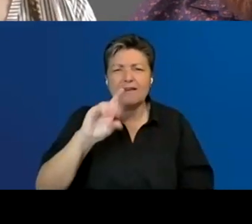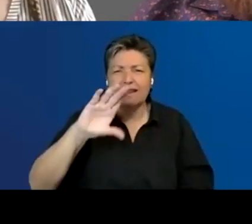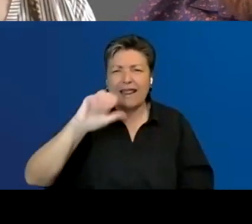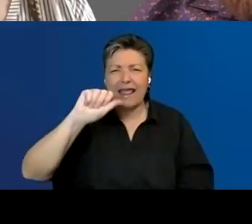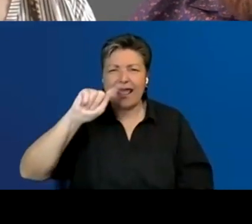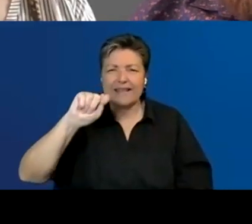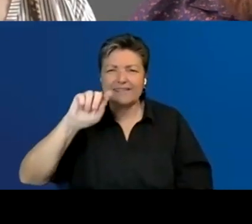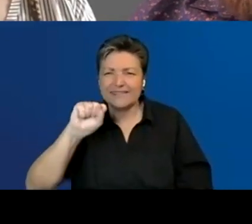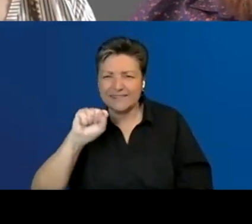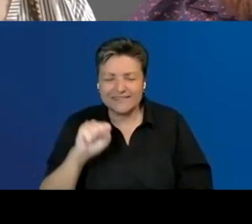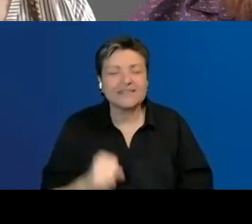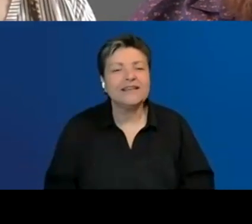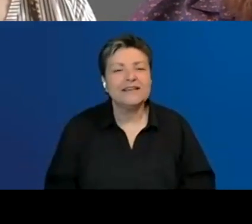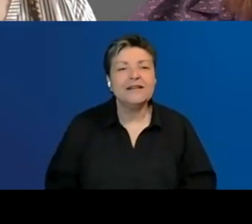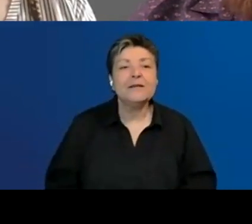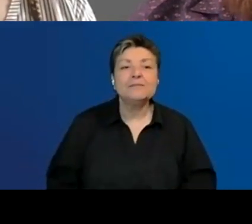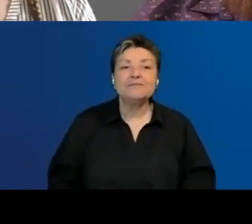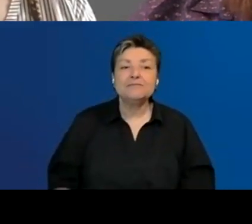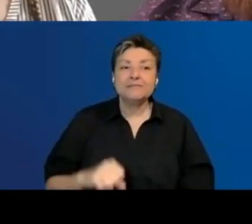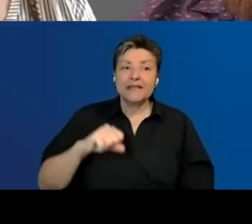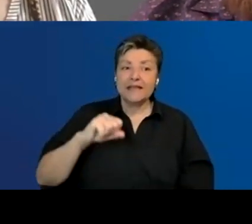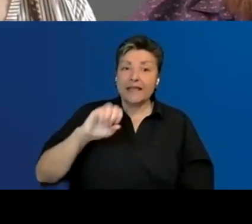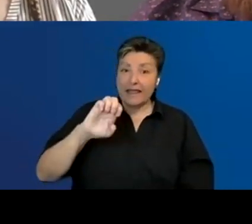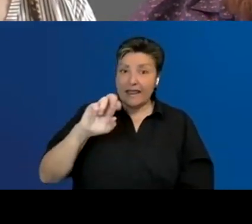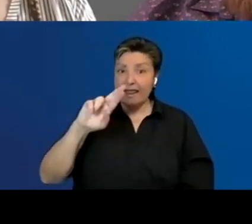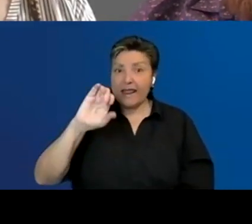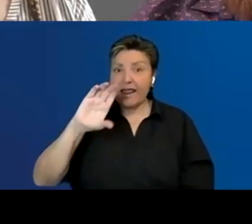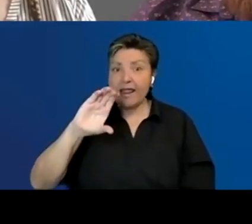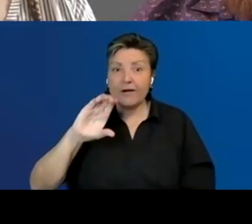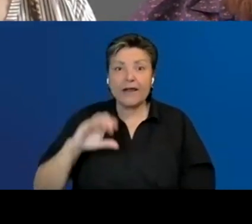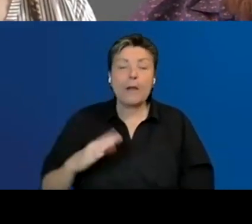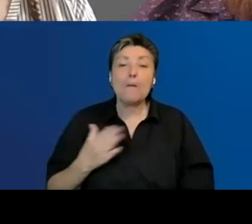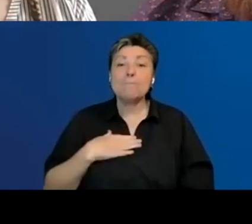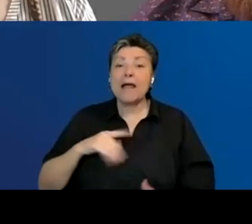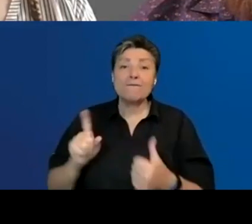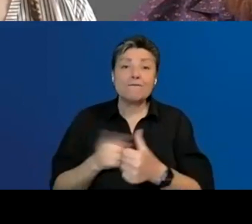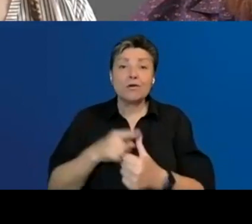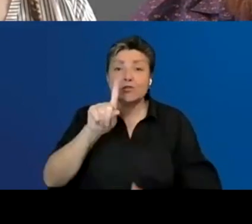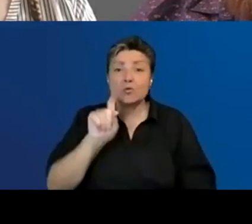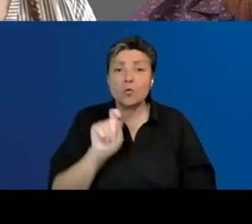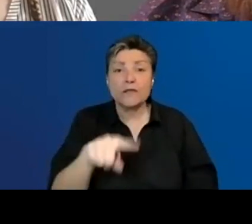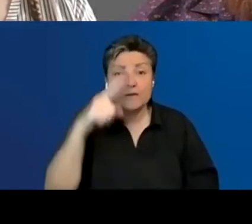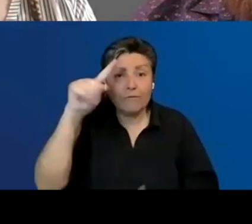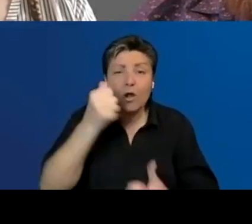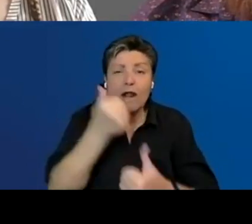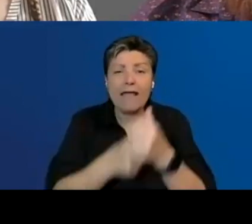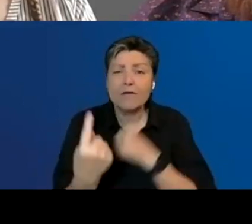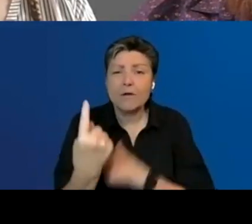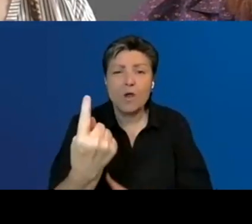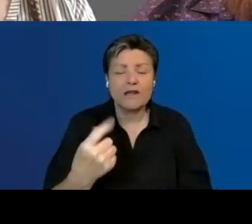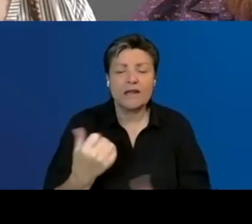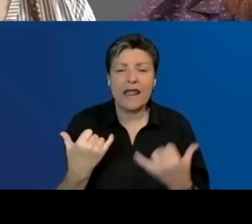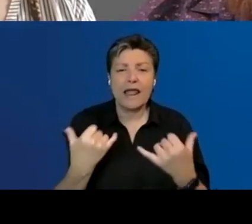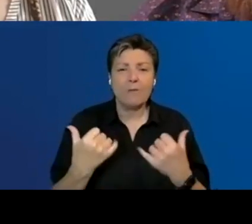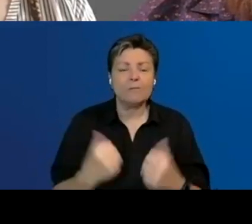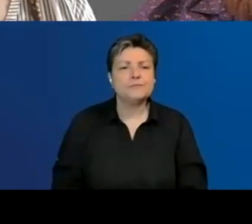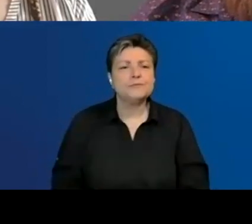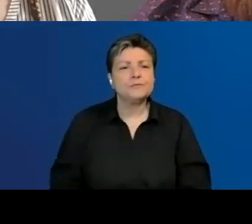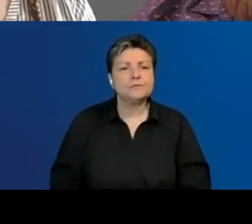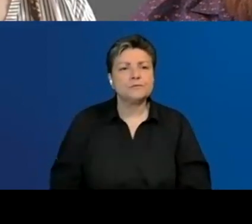much. So my first question, which is for everyone, is